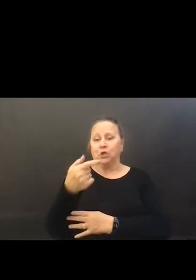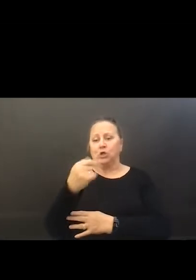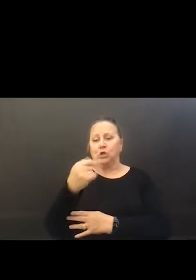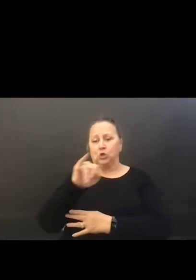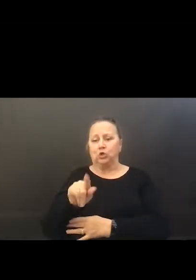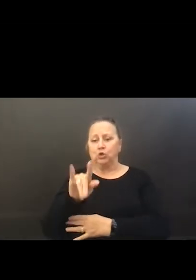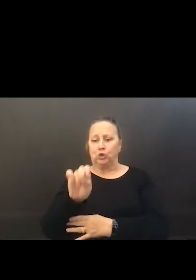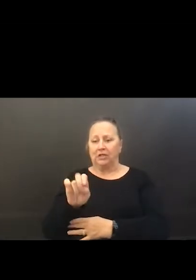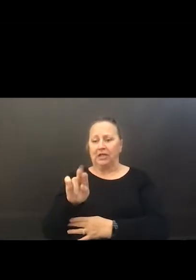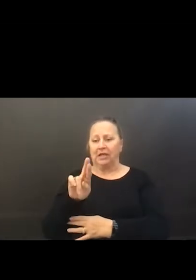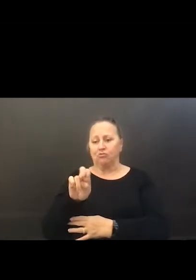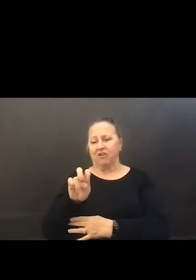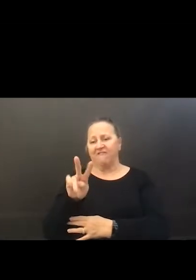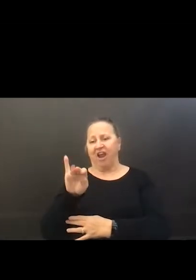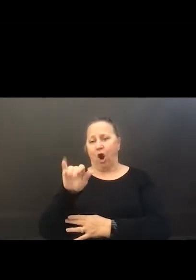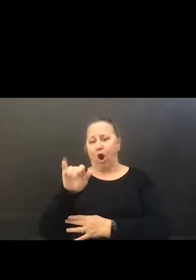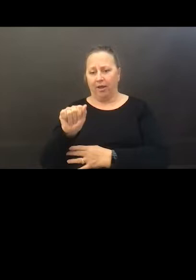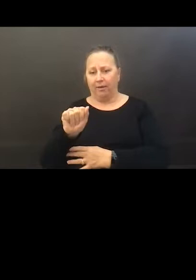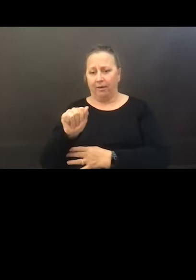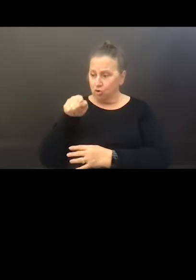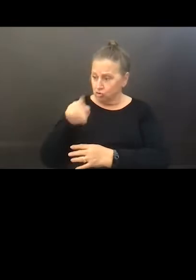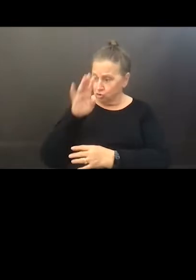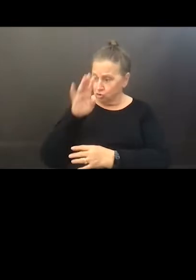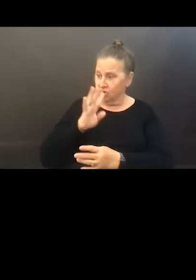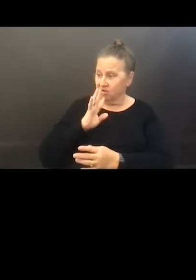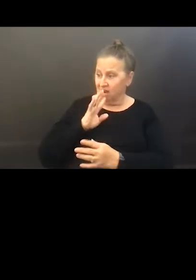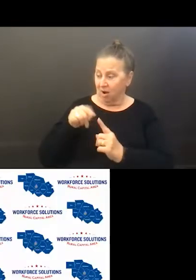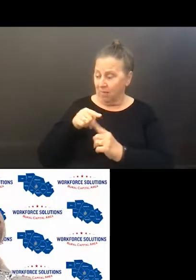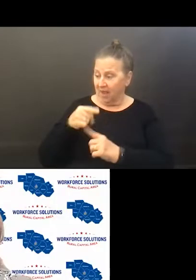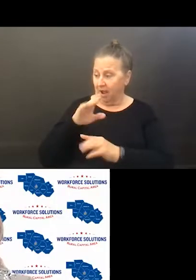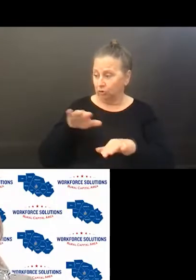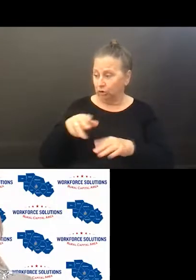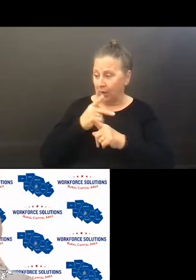Julie, you are going to talk about childcare services. Go ahead.